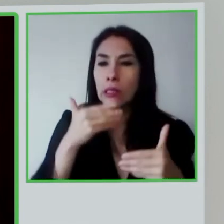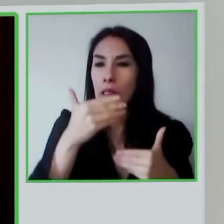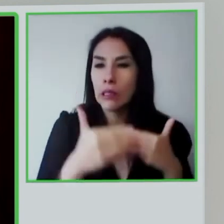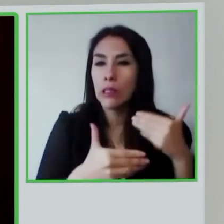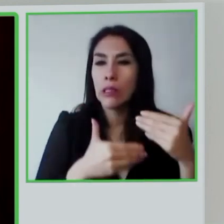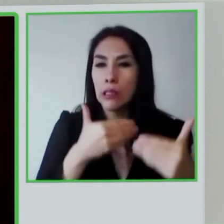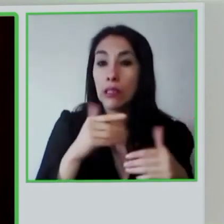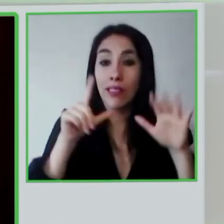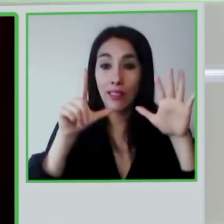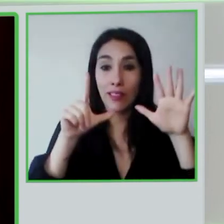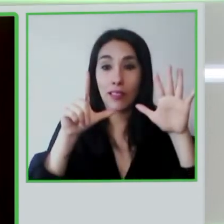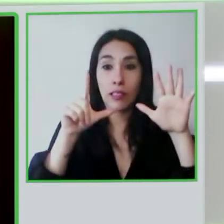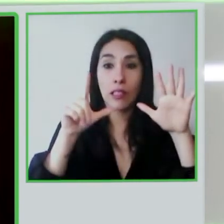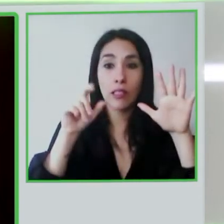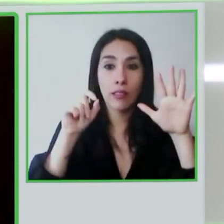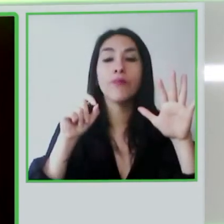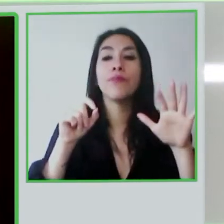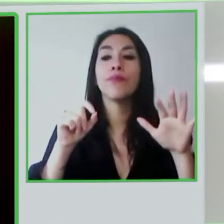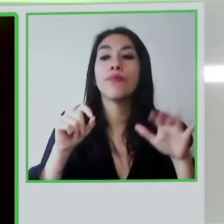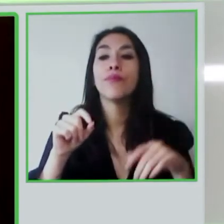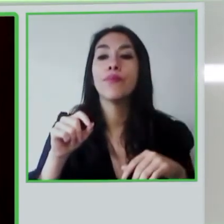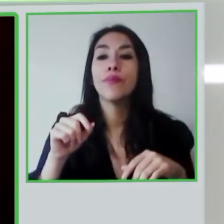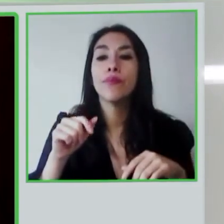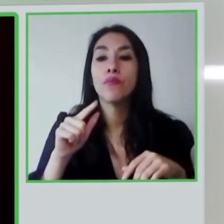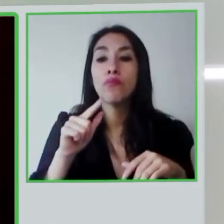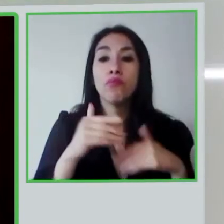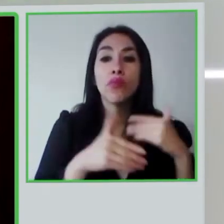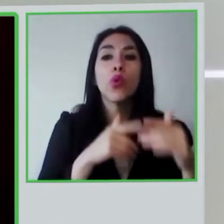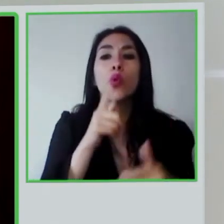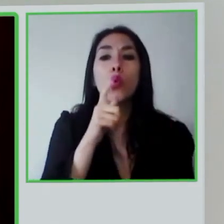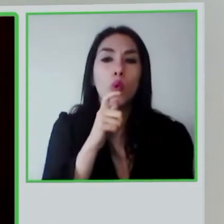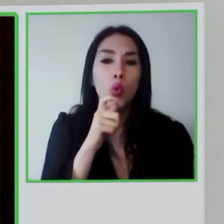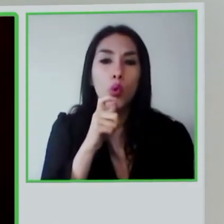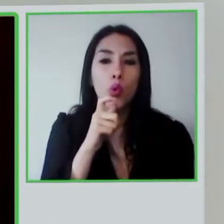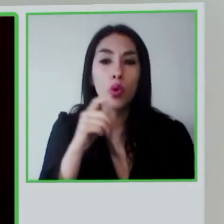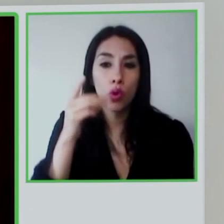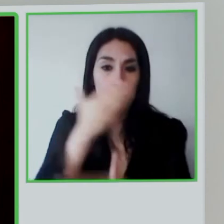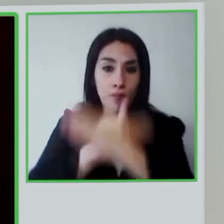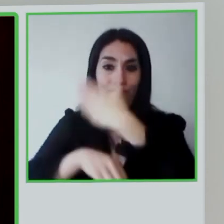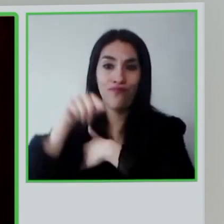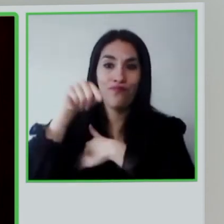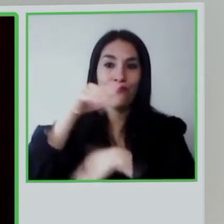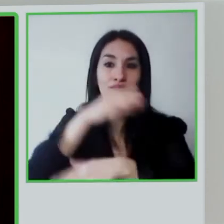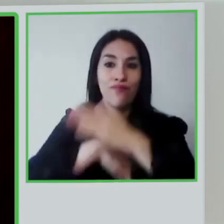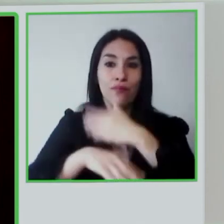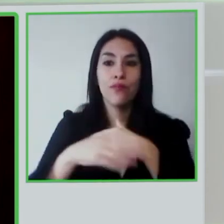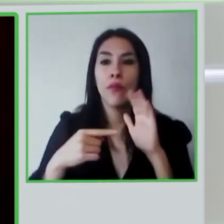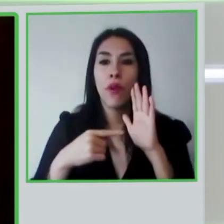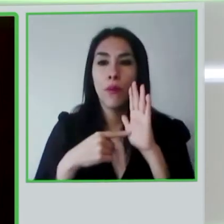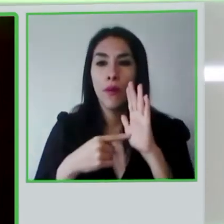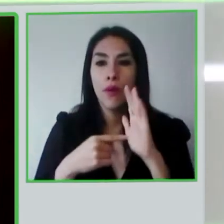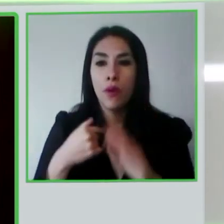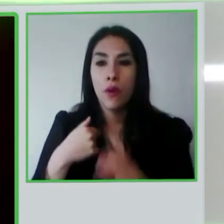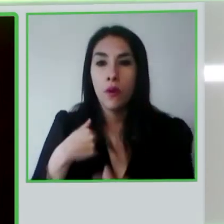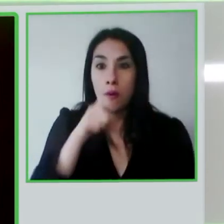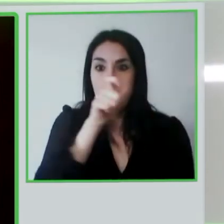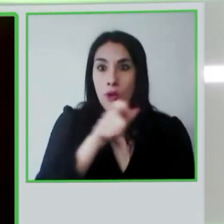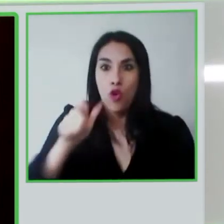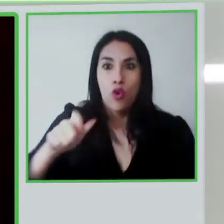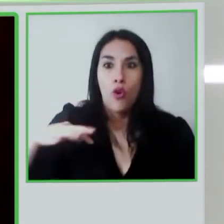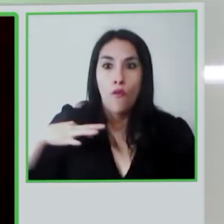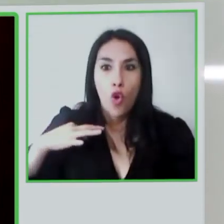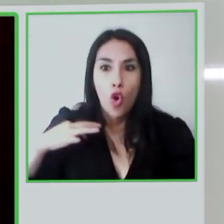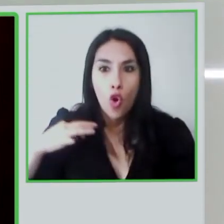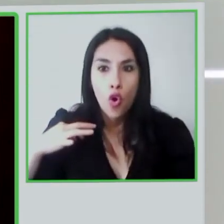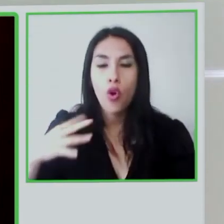them have experimented disability for less than 10 years. And at least one of three